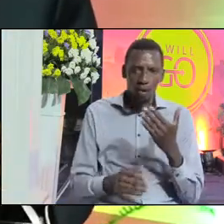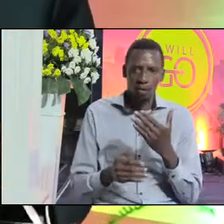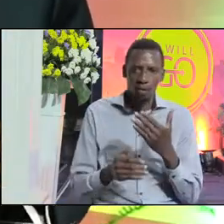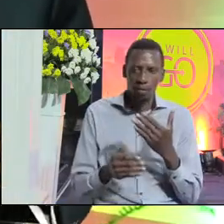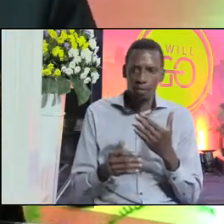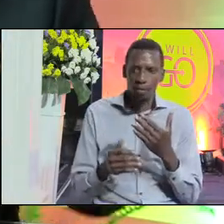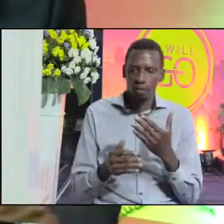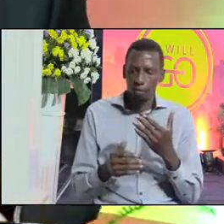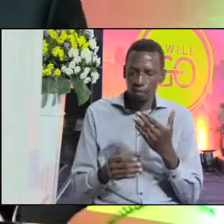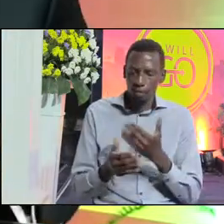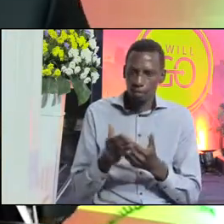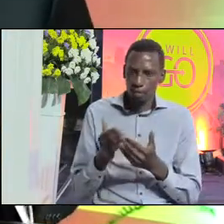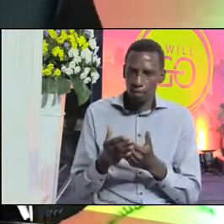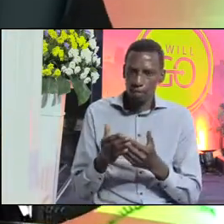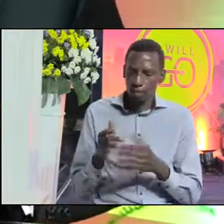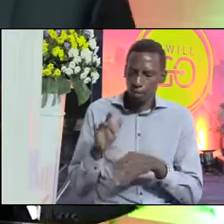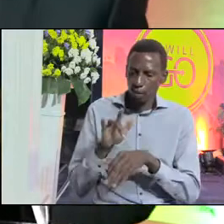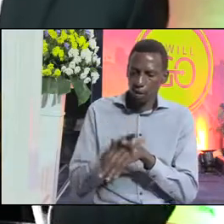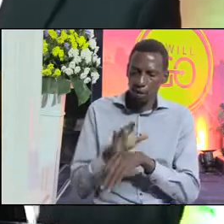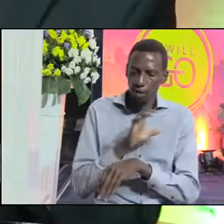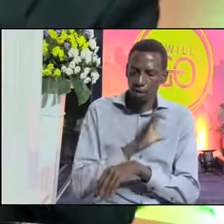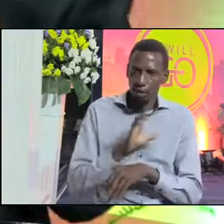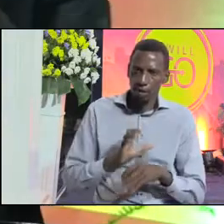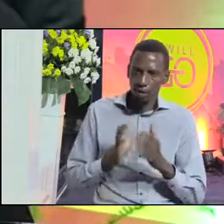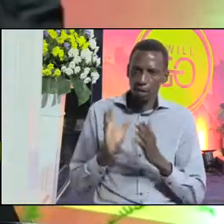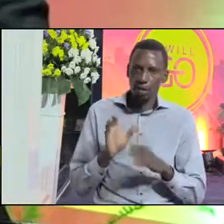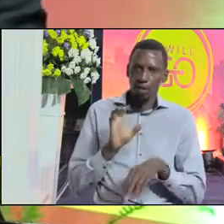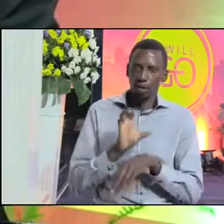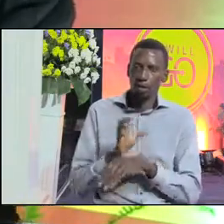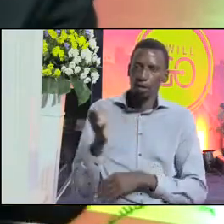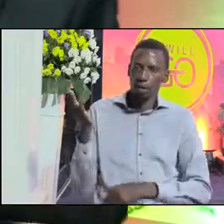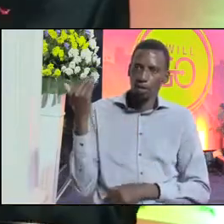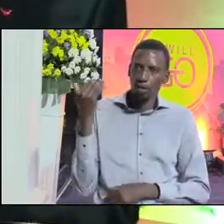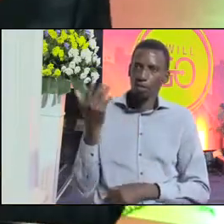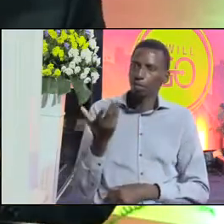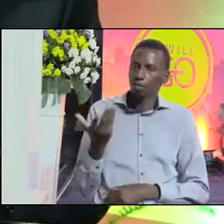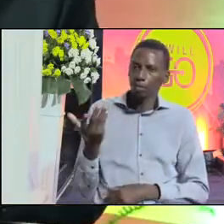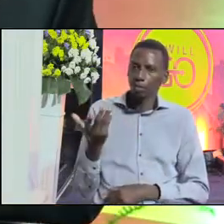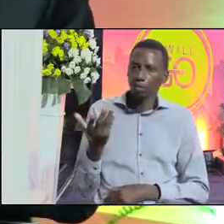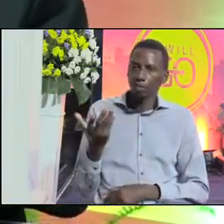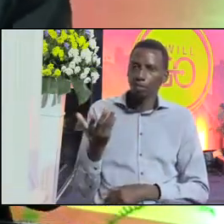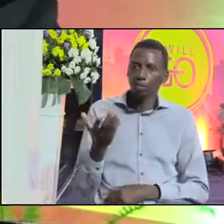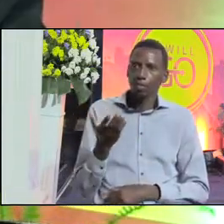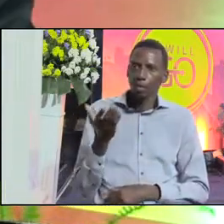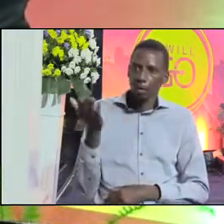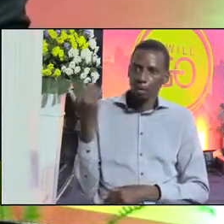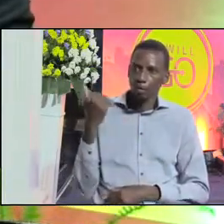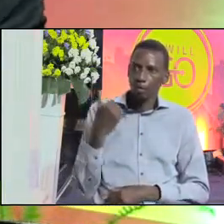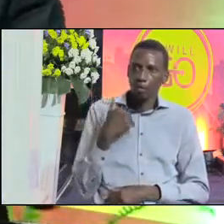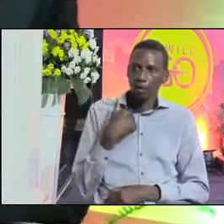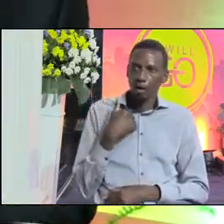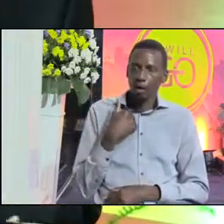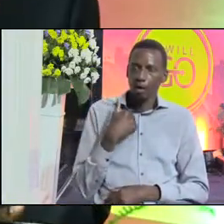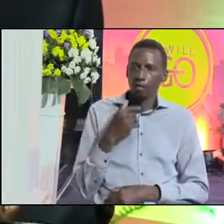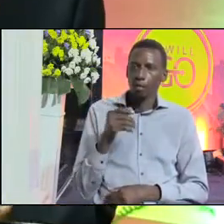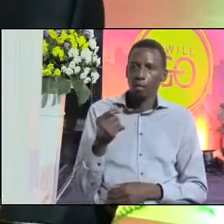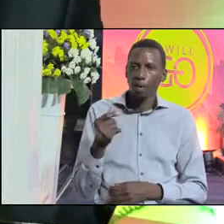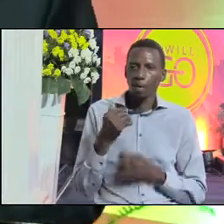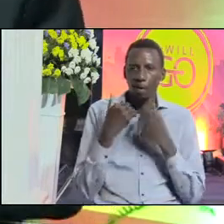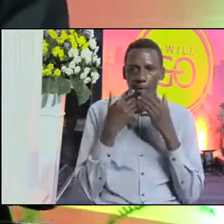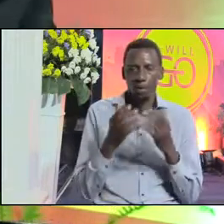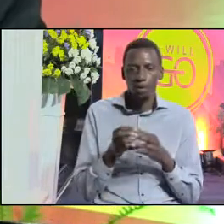early Christians of the early church? Hear me. They had no money. They had no social